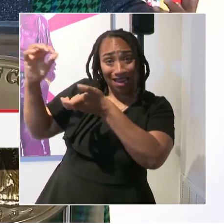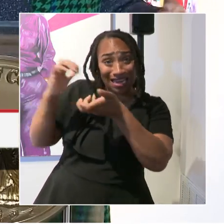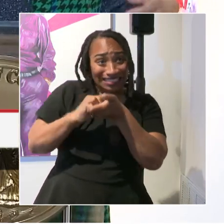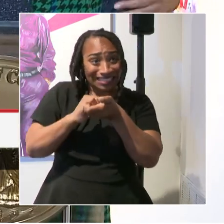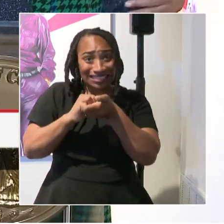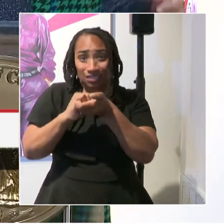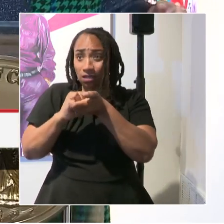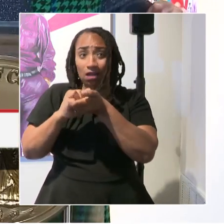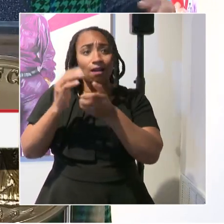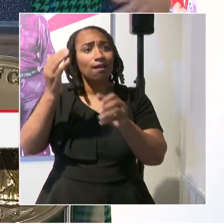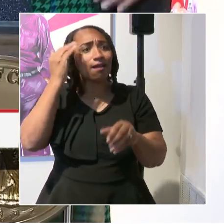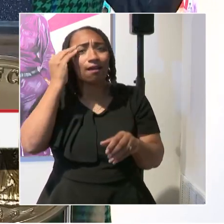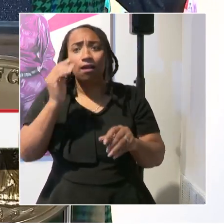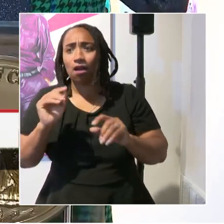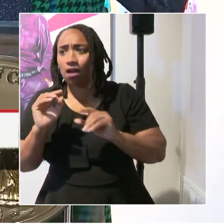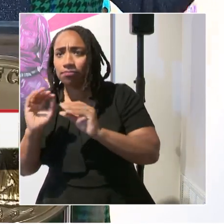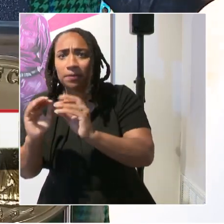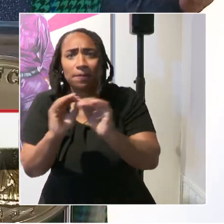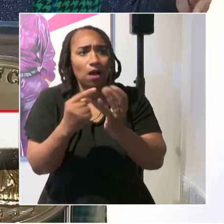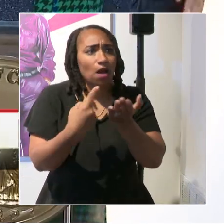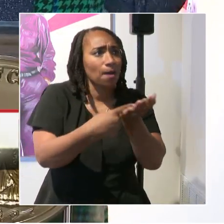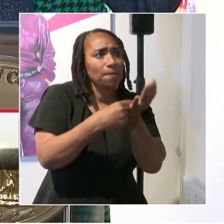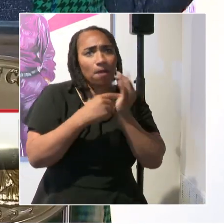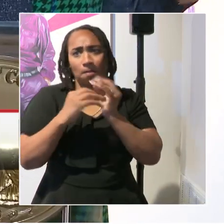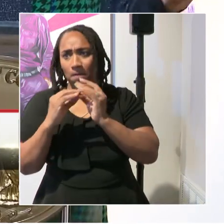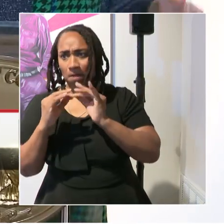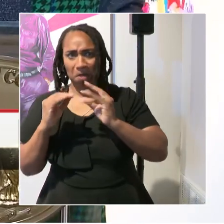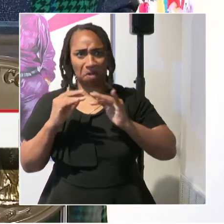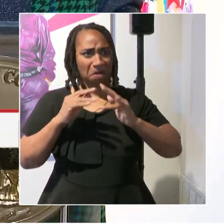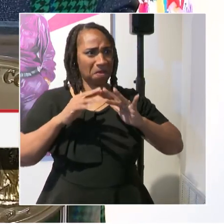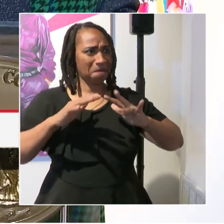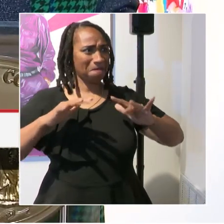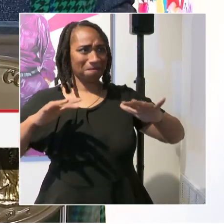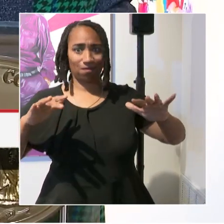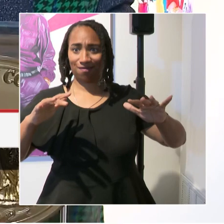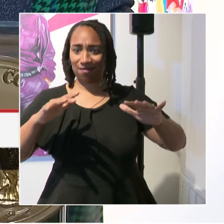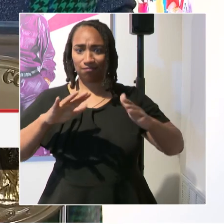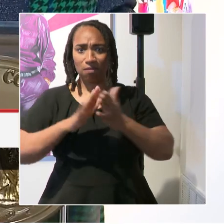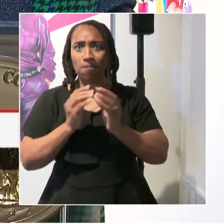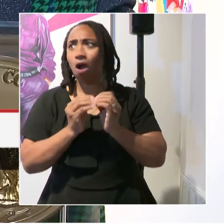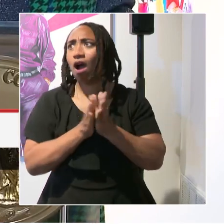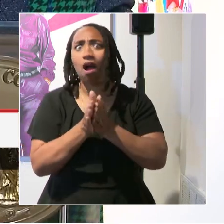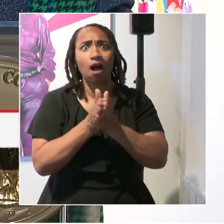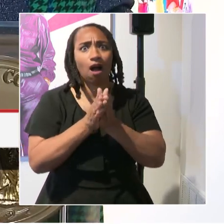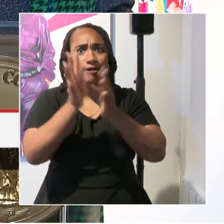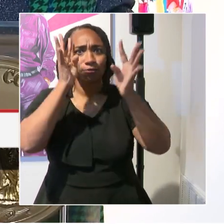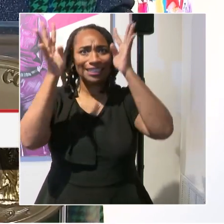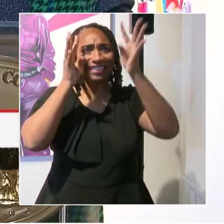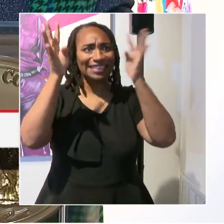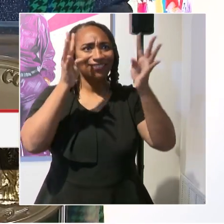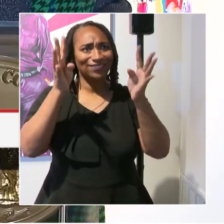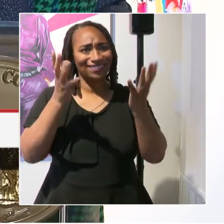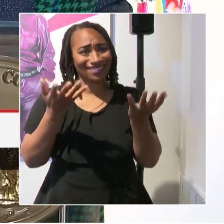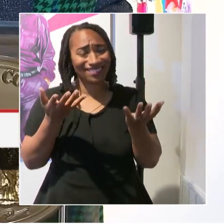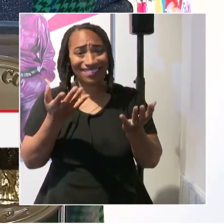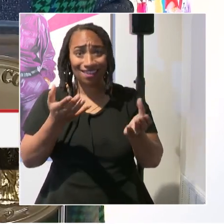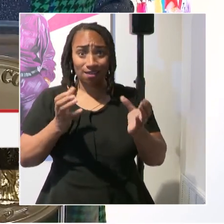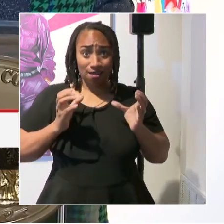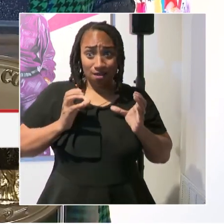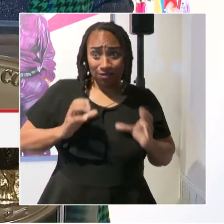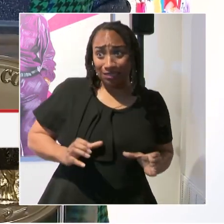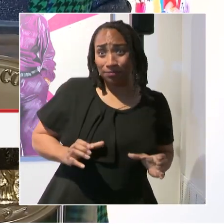can be a maker, a manufacturer, a creative, and have customers in Washington, D.C., so that's